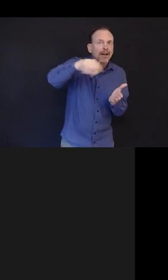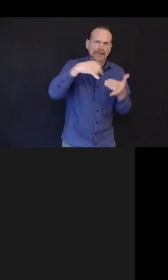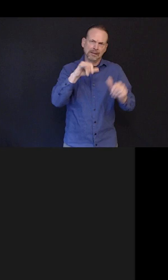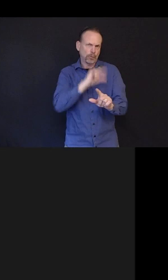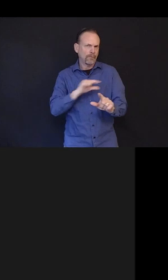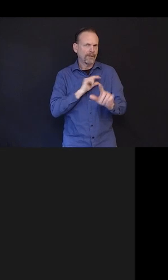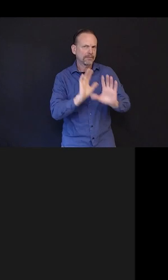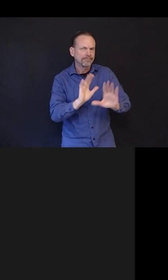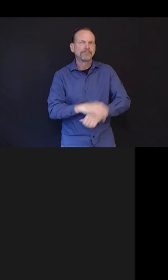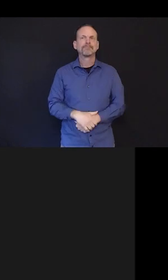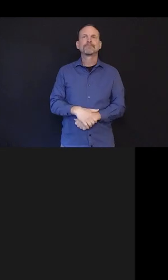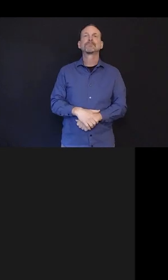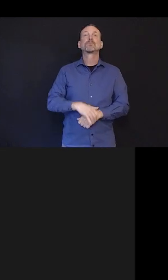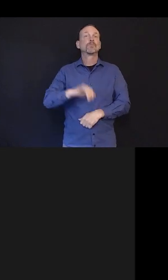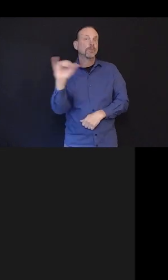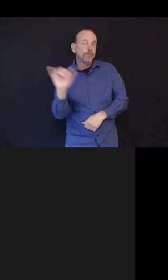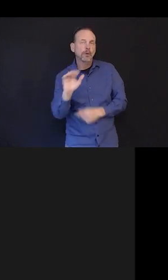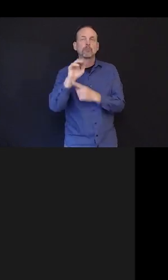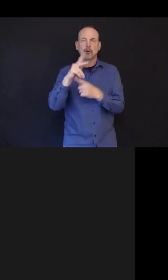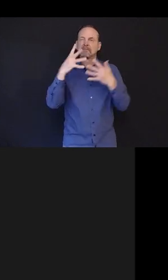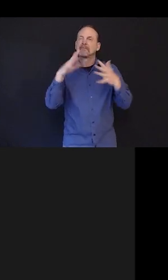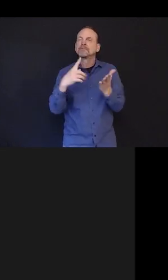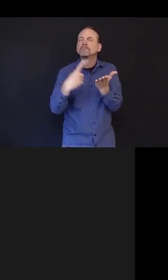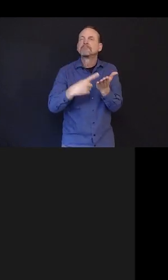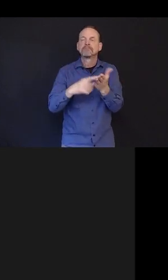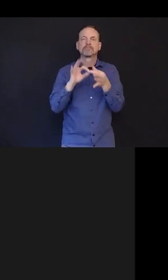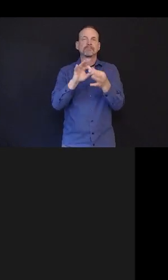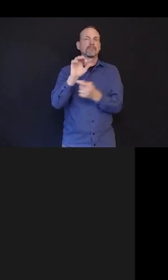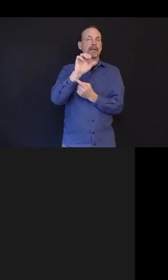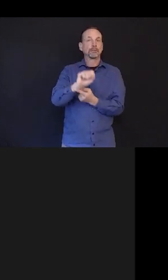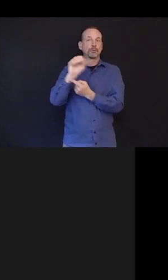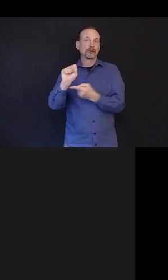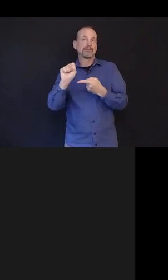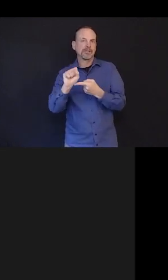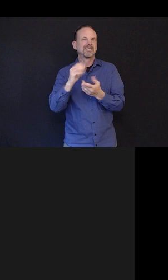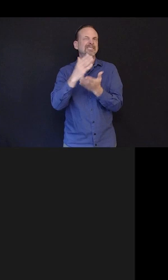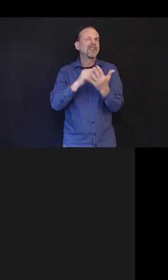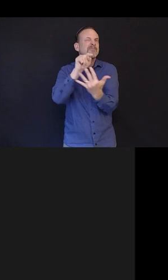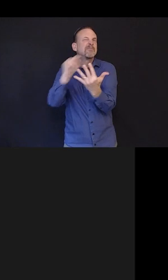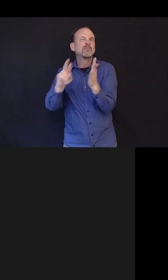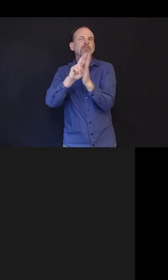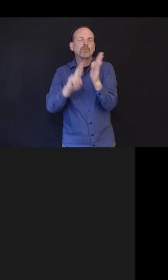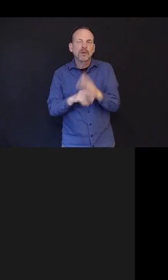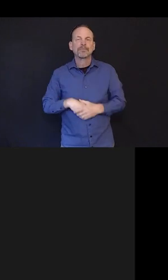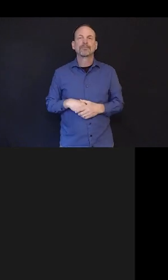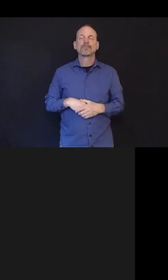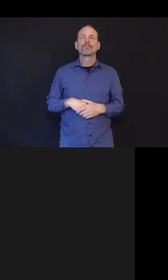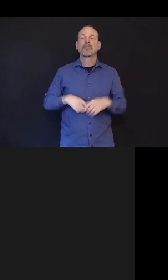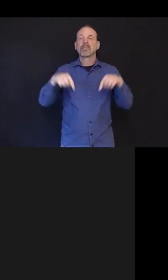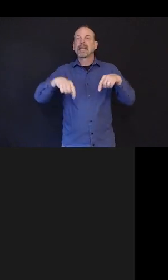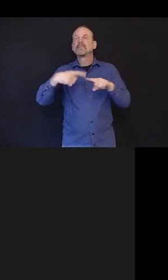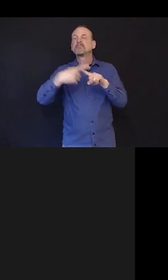able to save these assets. And then, of course, Mark covered some of the nuances with Social